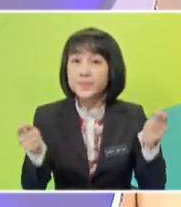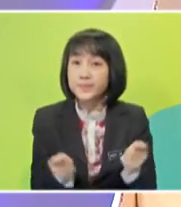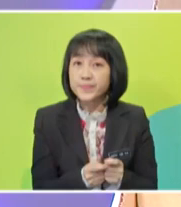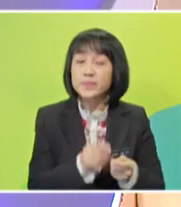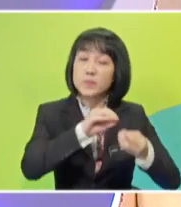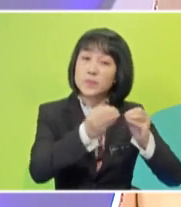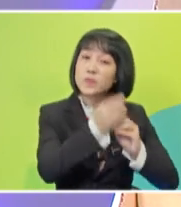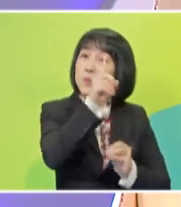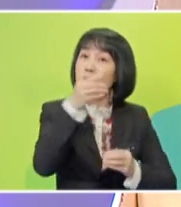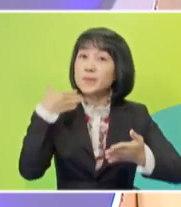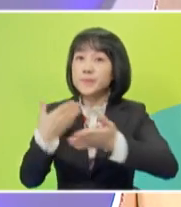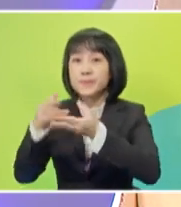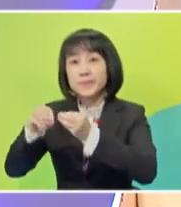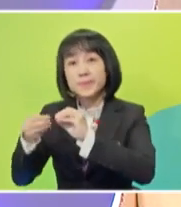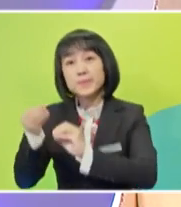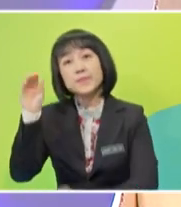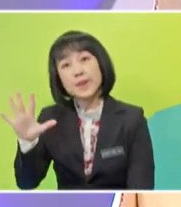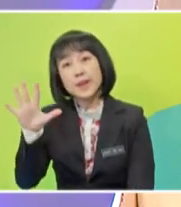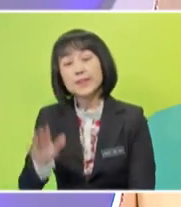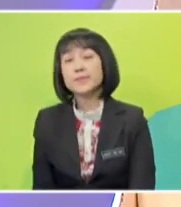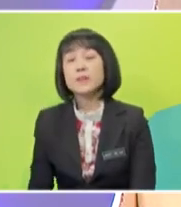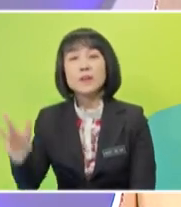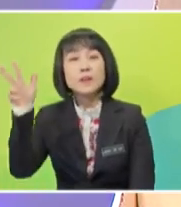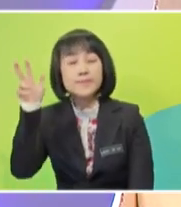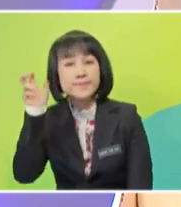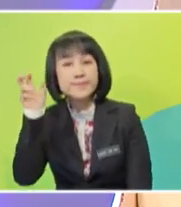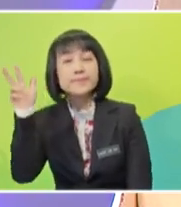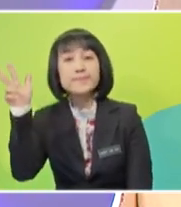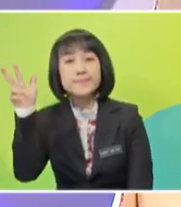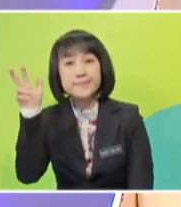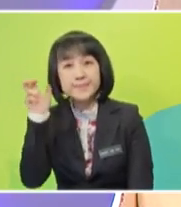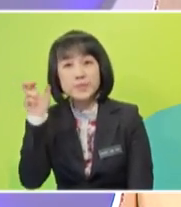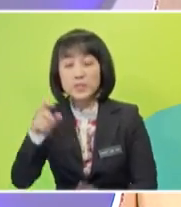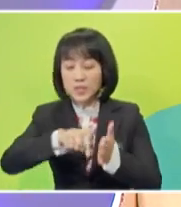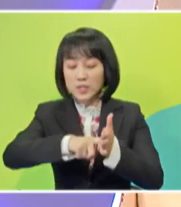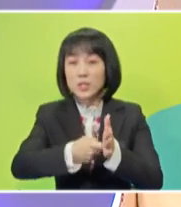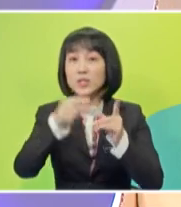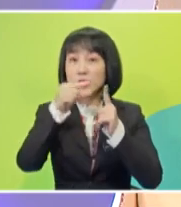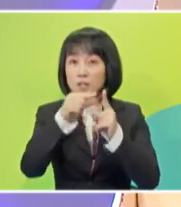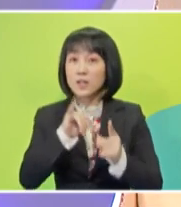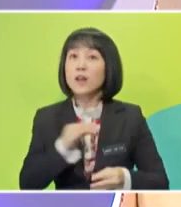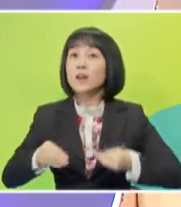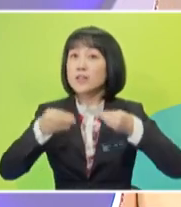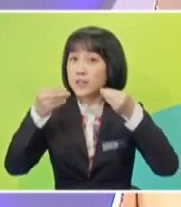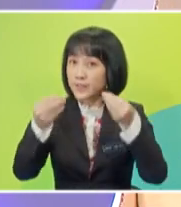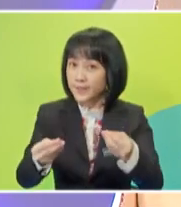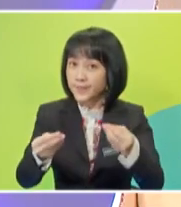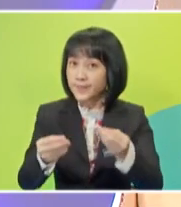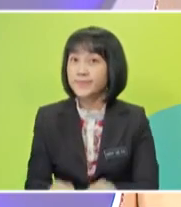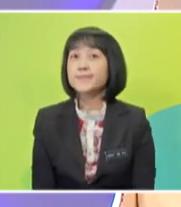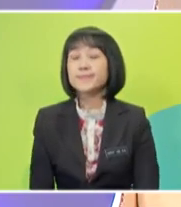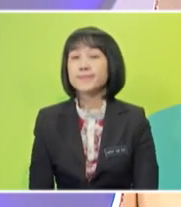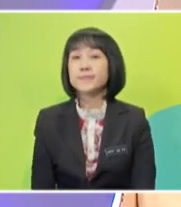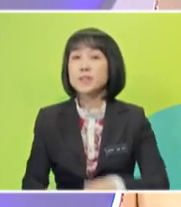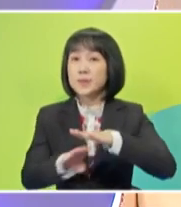number 5. So what you have to do is you have to listen to the keyword that I will give to you, and based